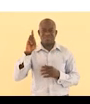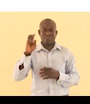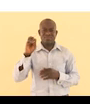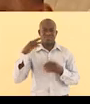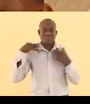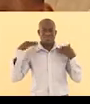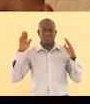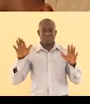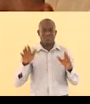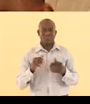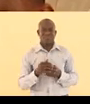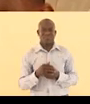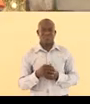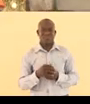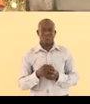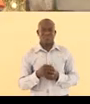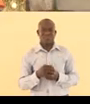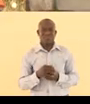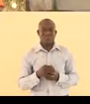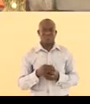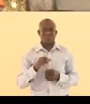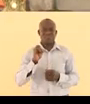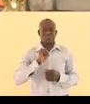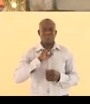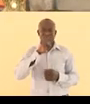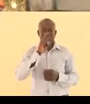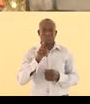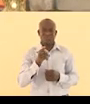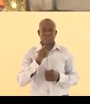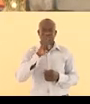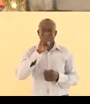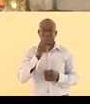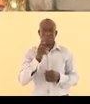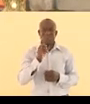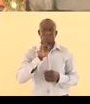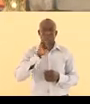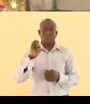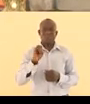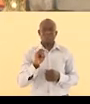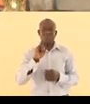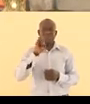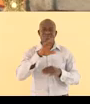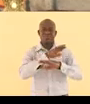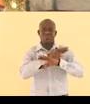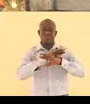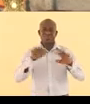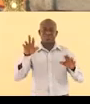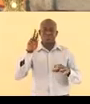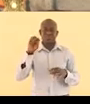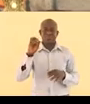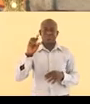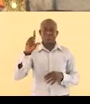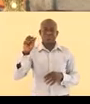doves." Let me end with my poem I call Truth. Truth is